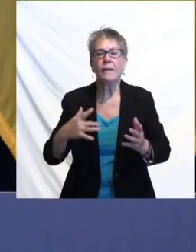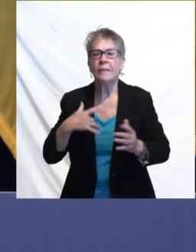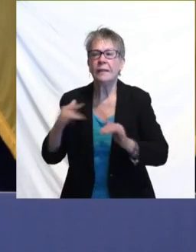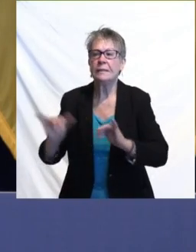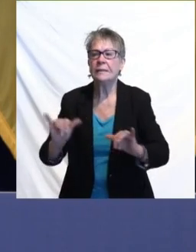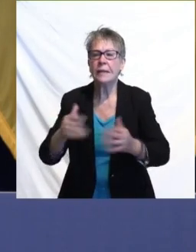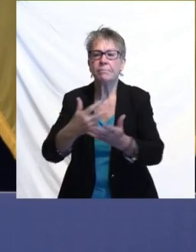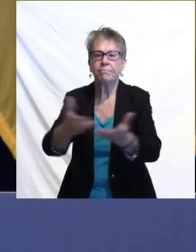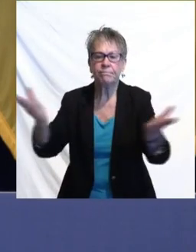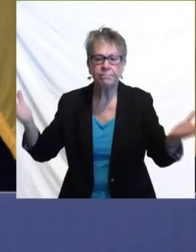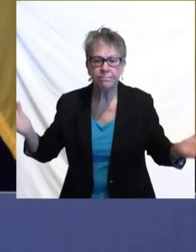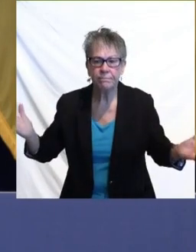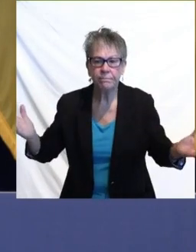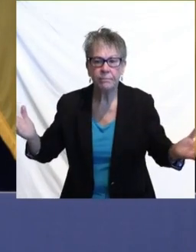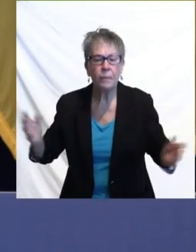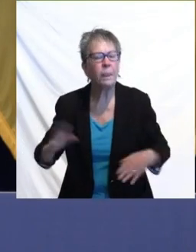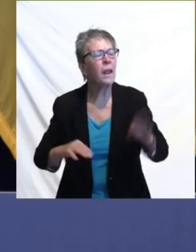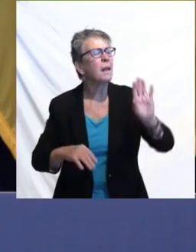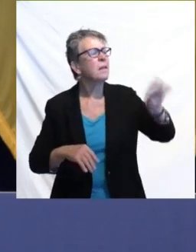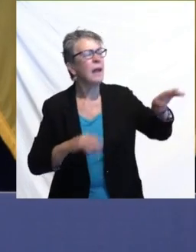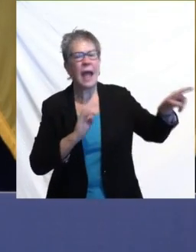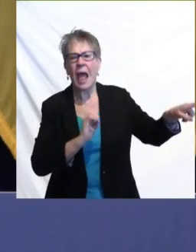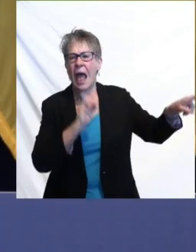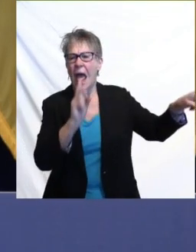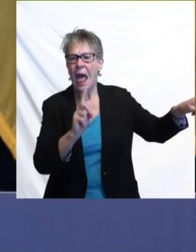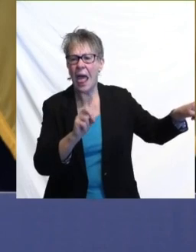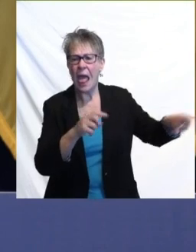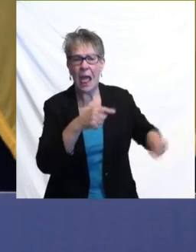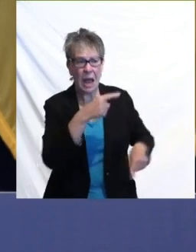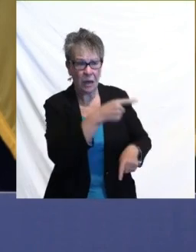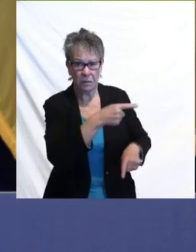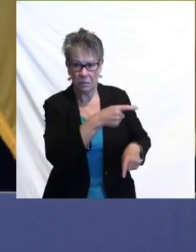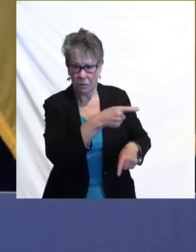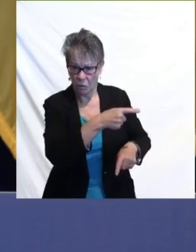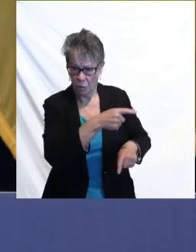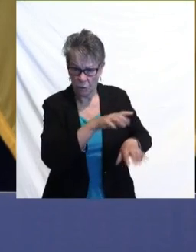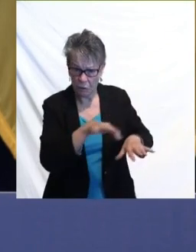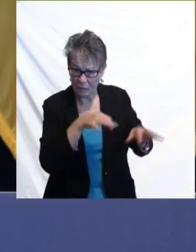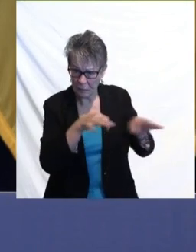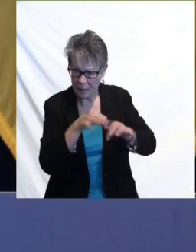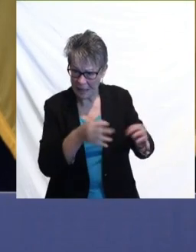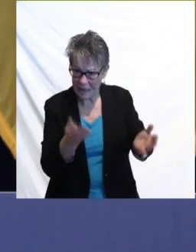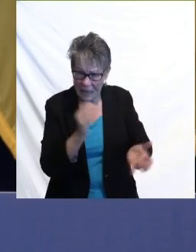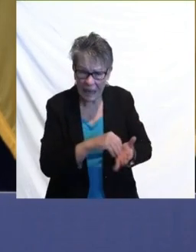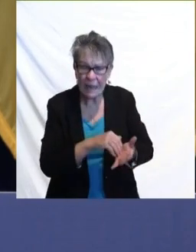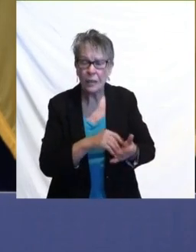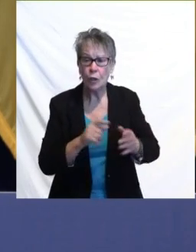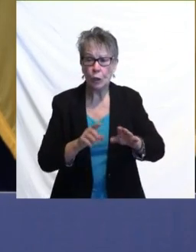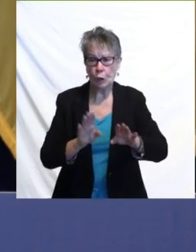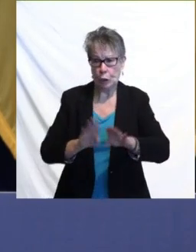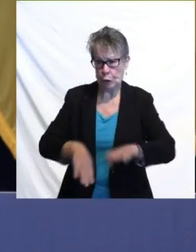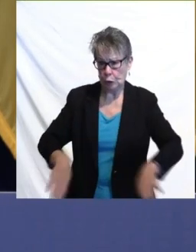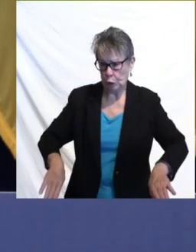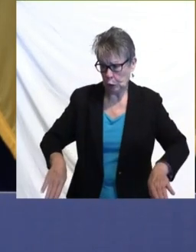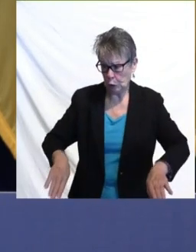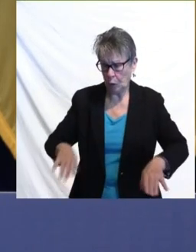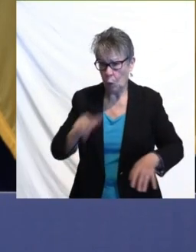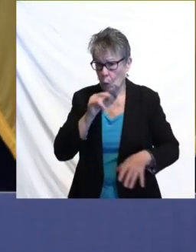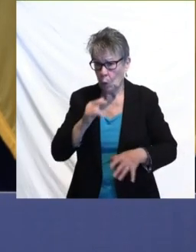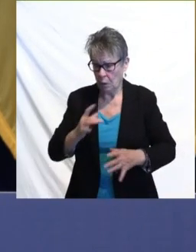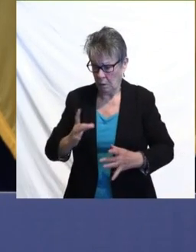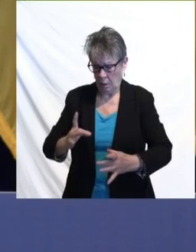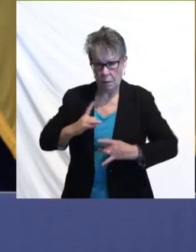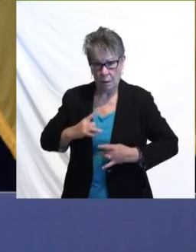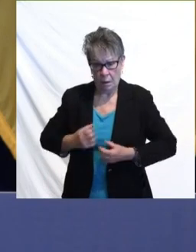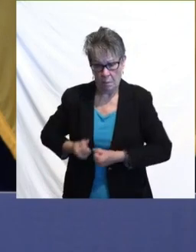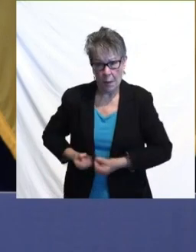the number of, nice to have you back, the number of children's inflammatory syndrome cases, that's the biggest jump, Judy, I think, in a week